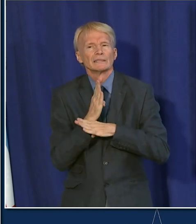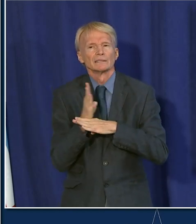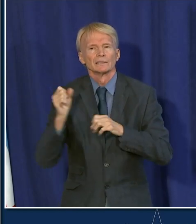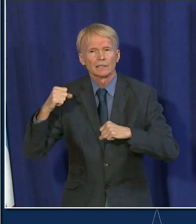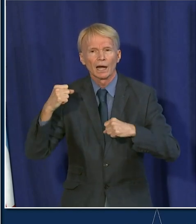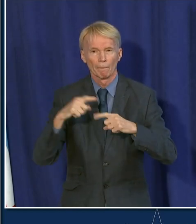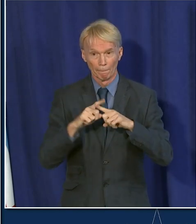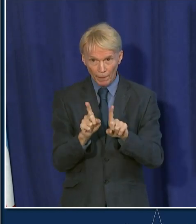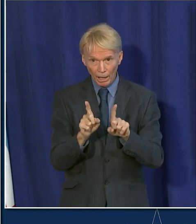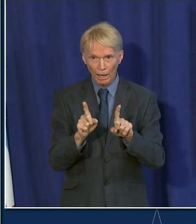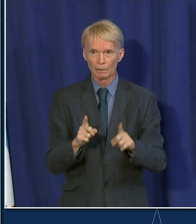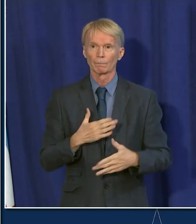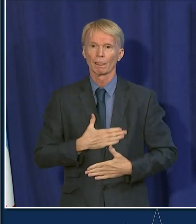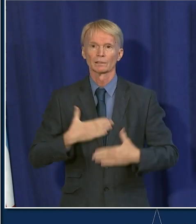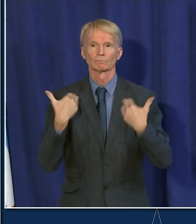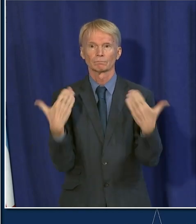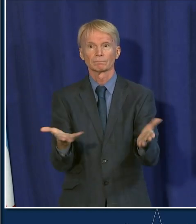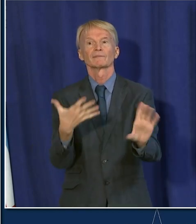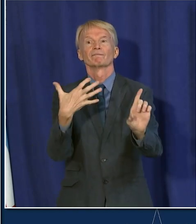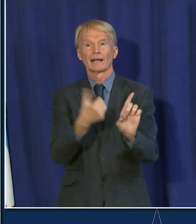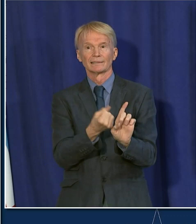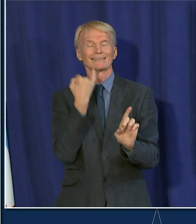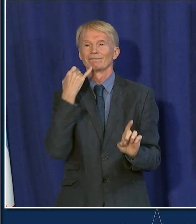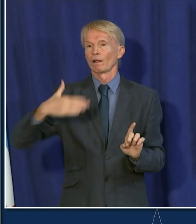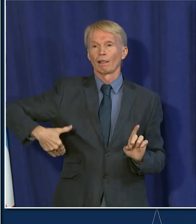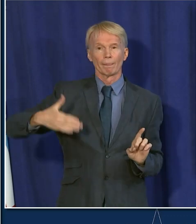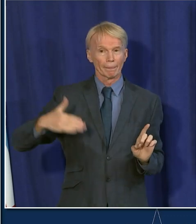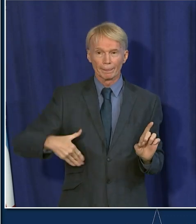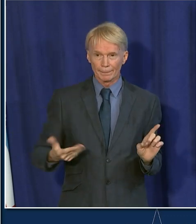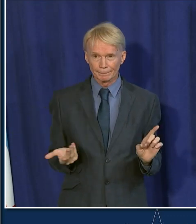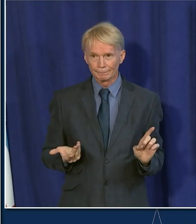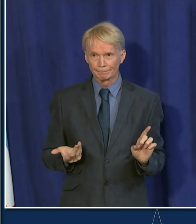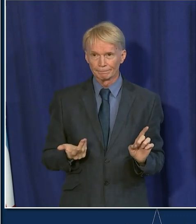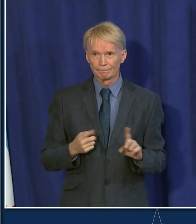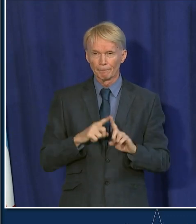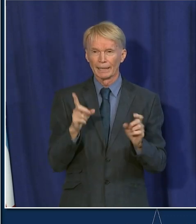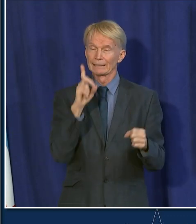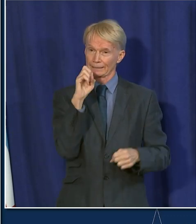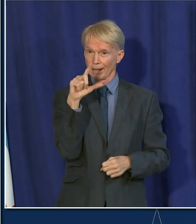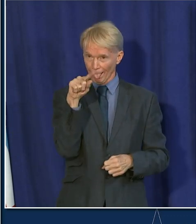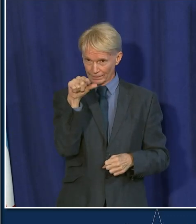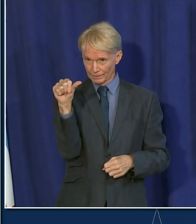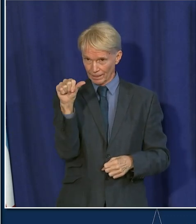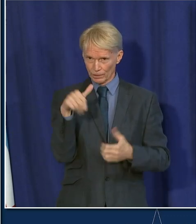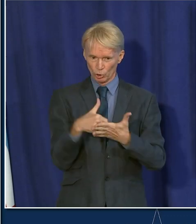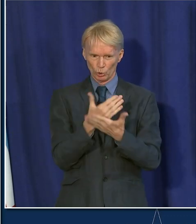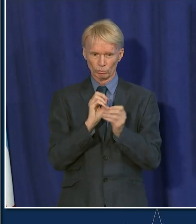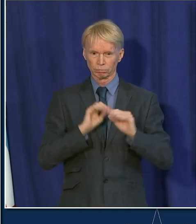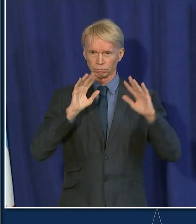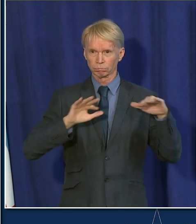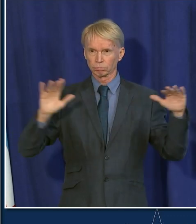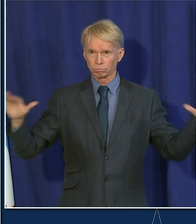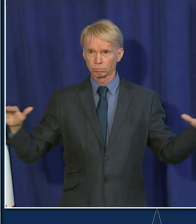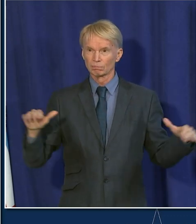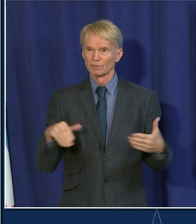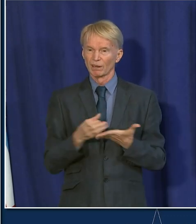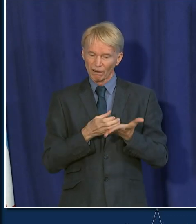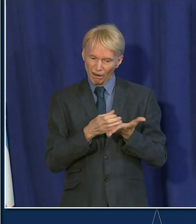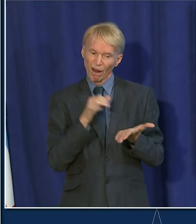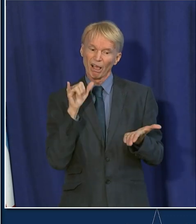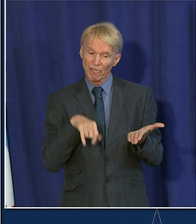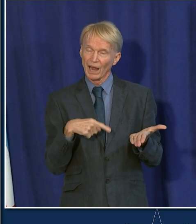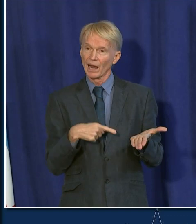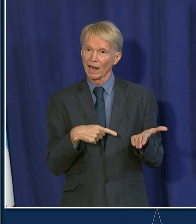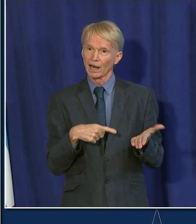want people to get vaccinated if you haven't already. But this is the Delta variant spreading across the U.S. It is